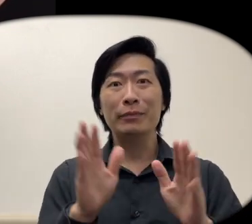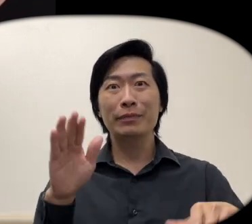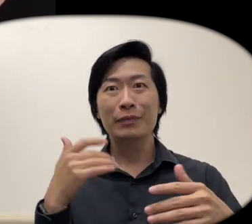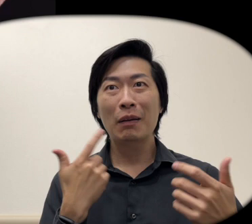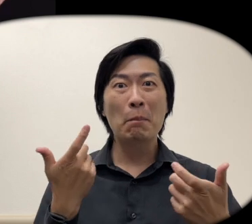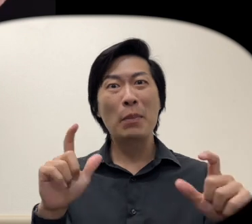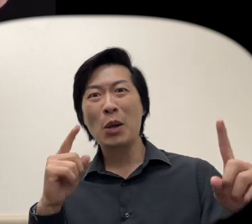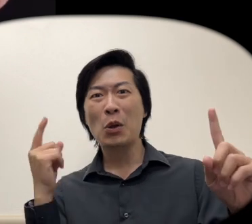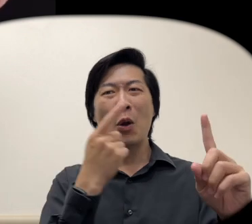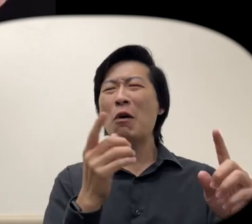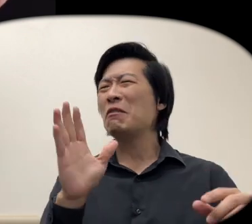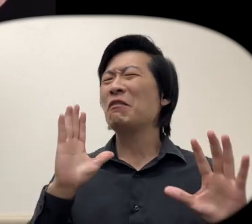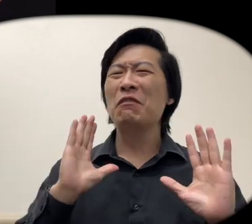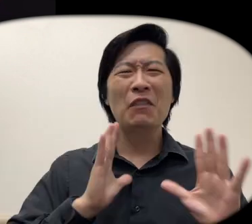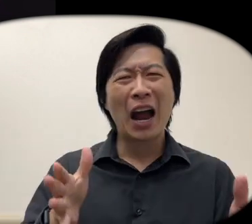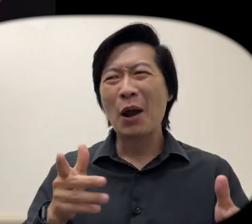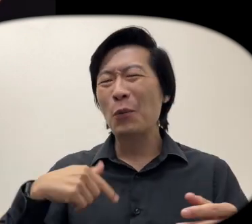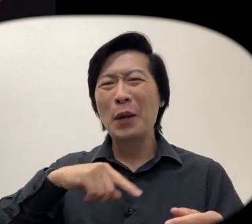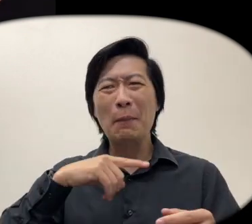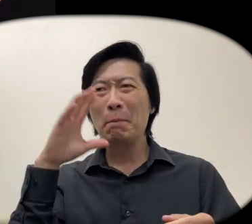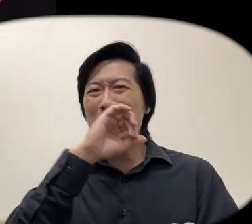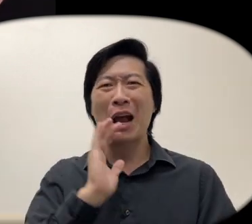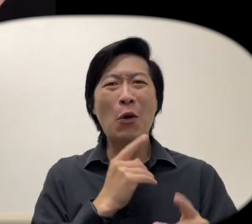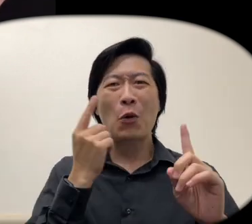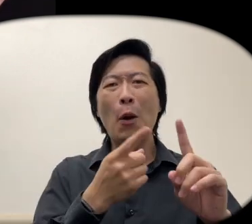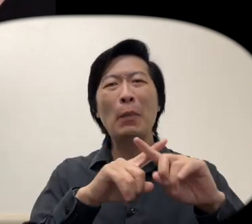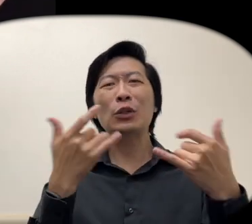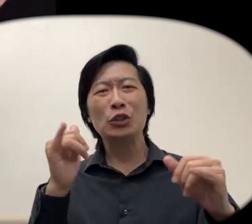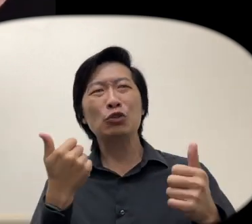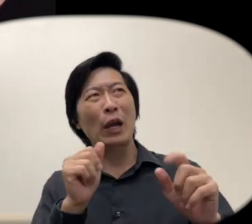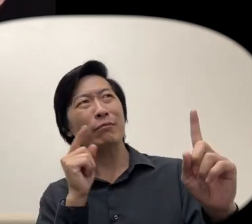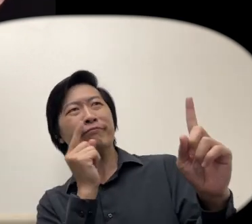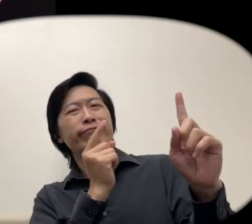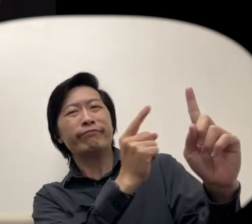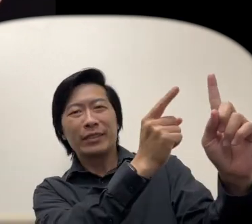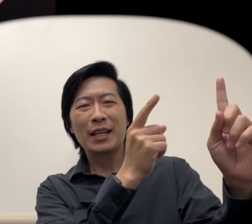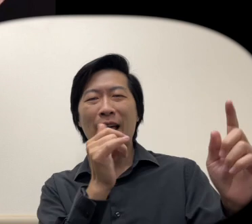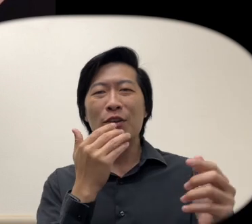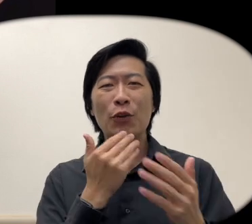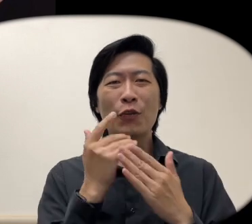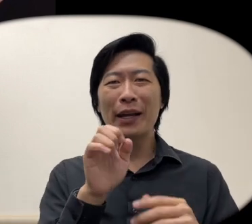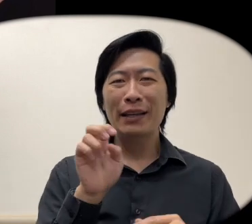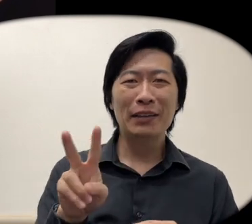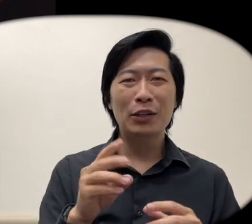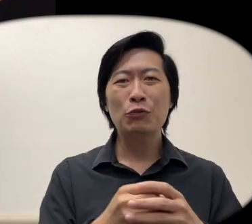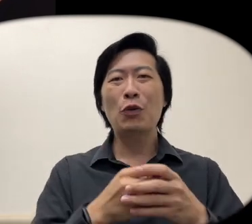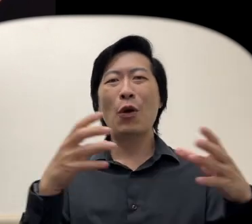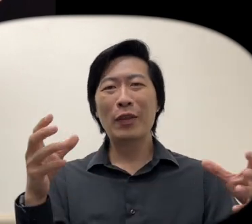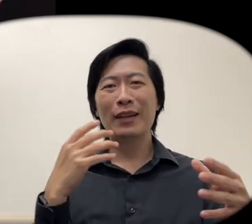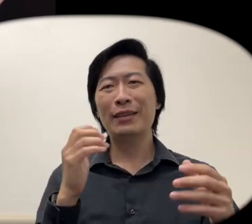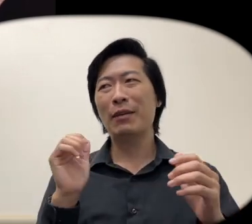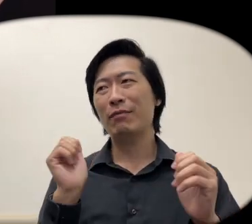miss, but at least we're going towards that number because this is great for EV growth and it's great for everybody to be able to buy an EV.